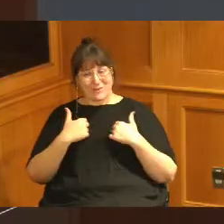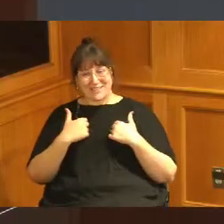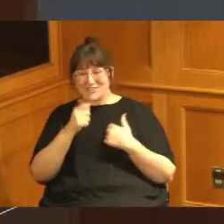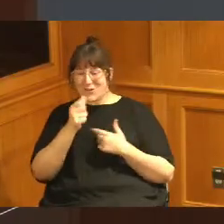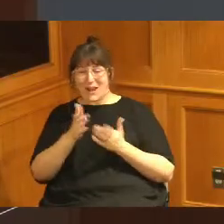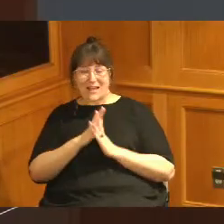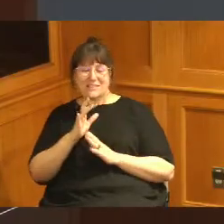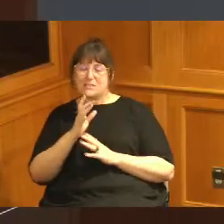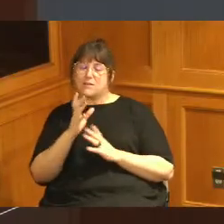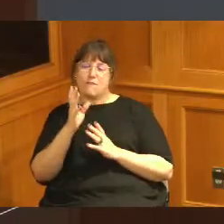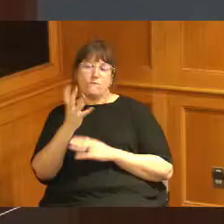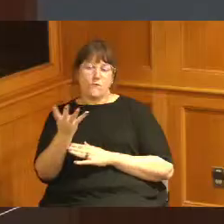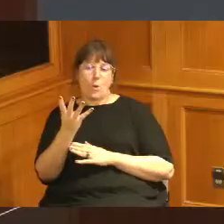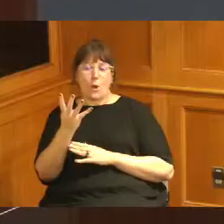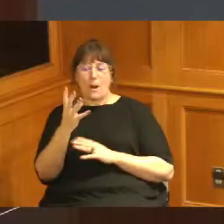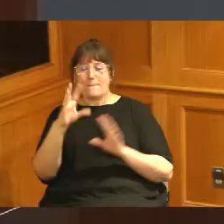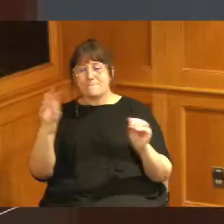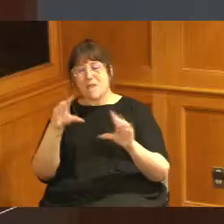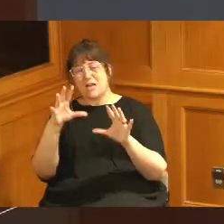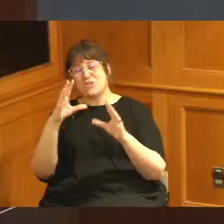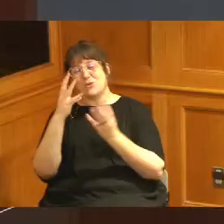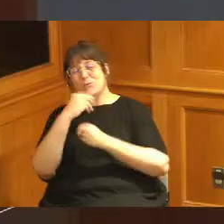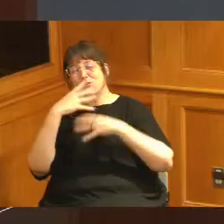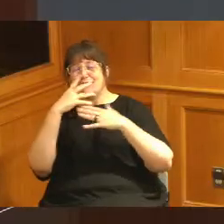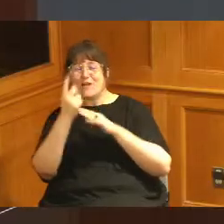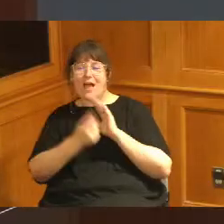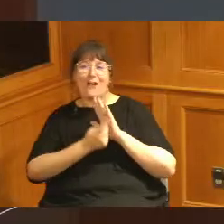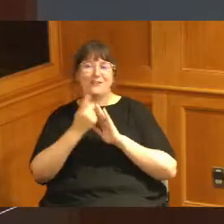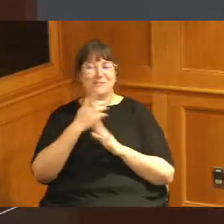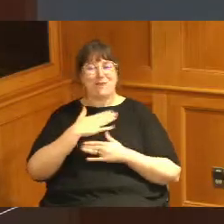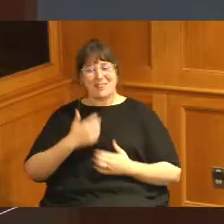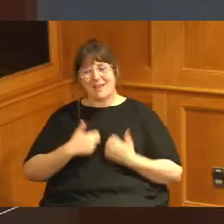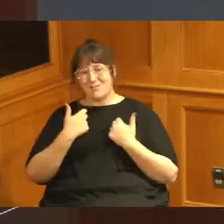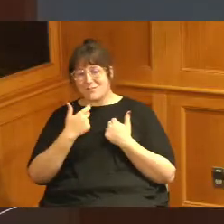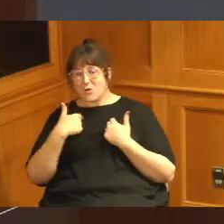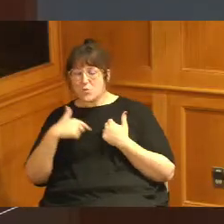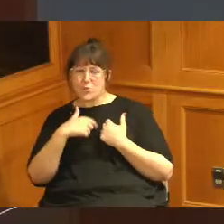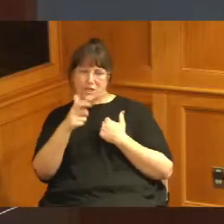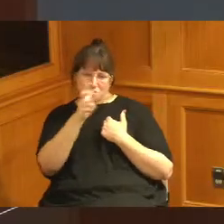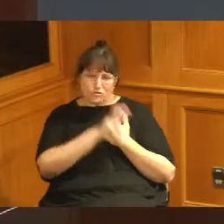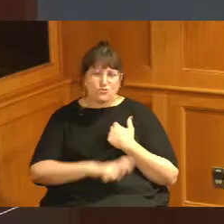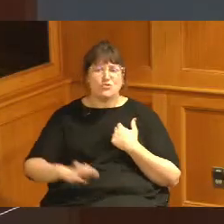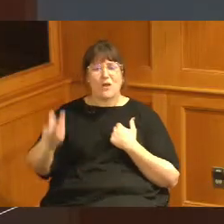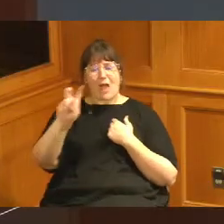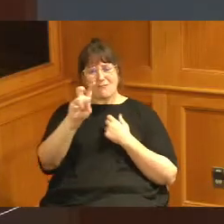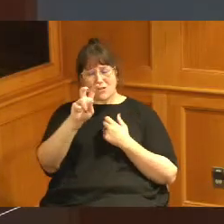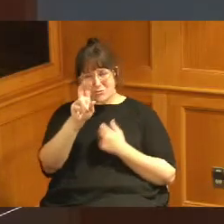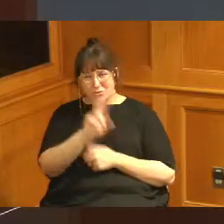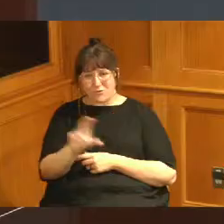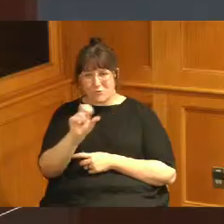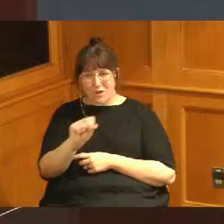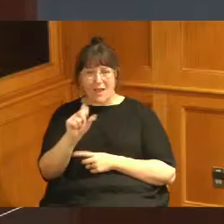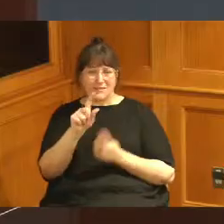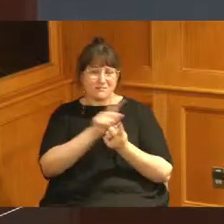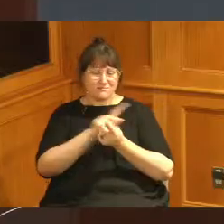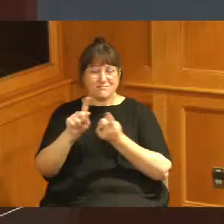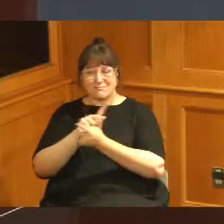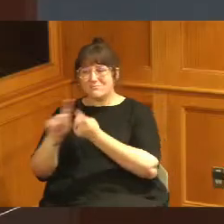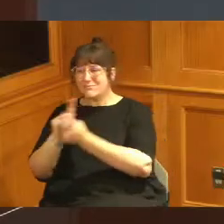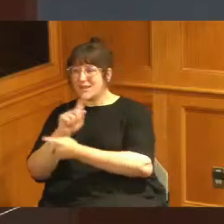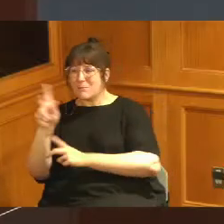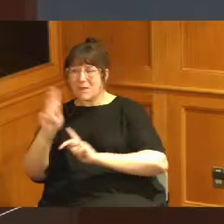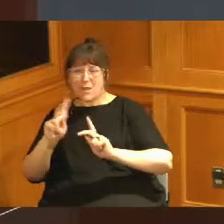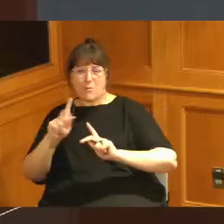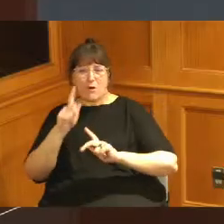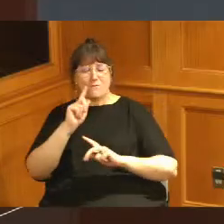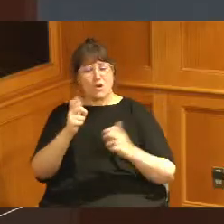hours of my life. We also travel all across the United States to attend games. You meet different people. It's just, like I said, it's just a